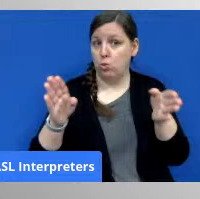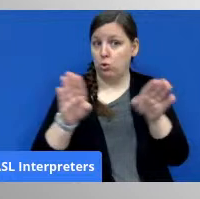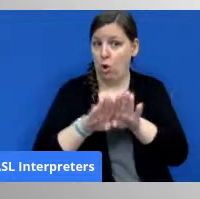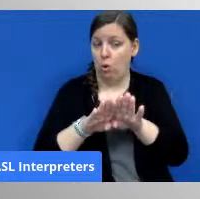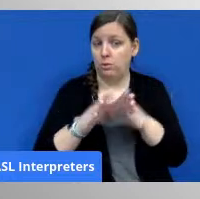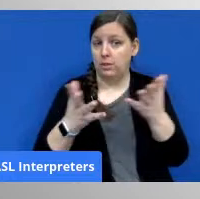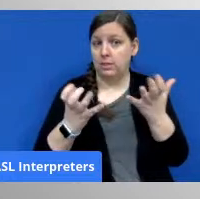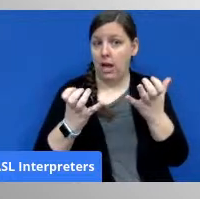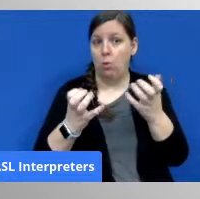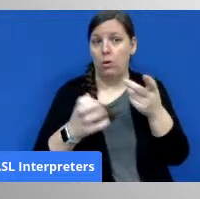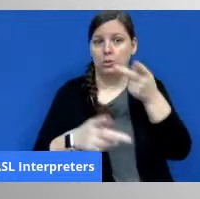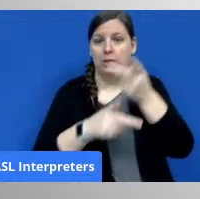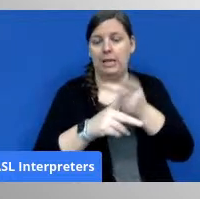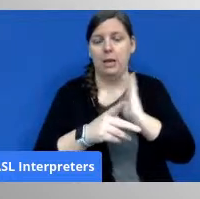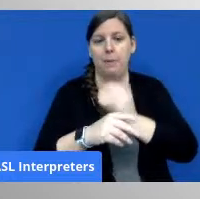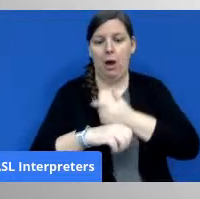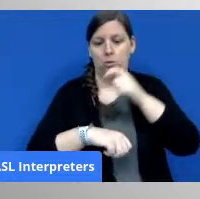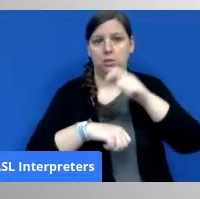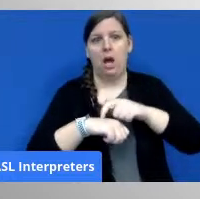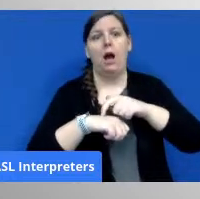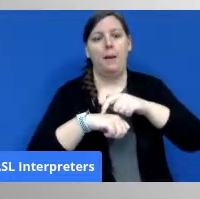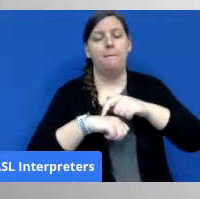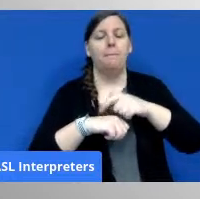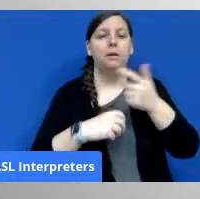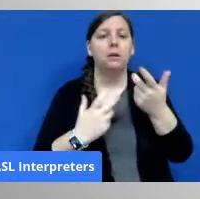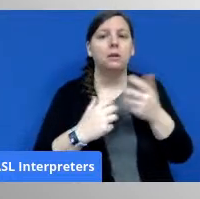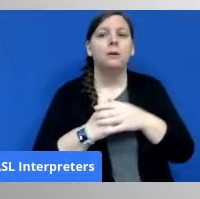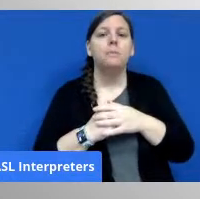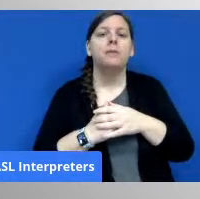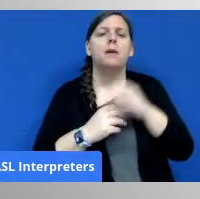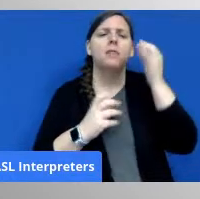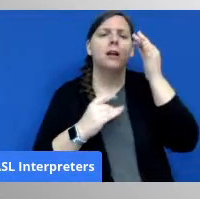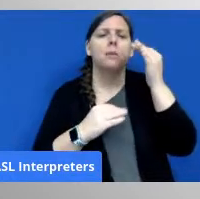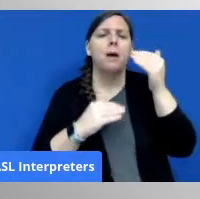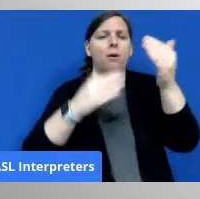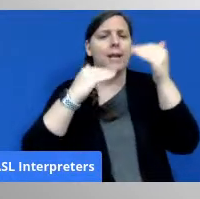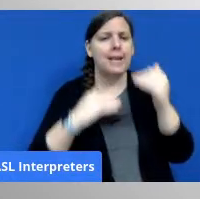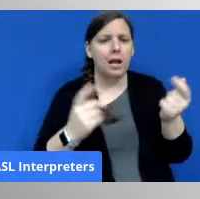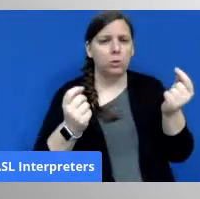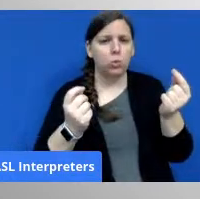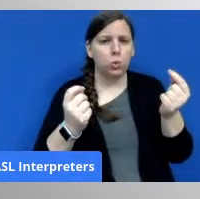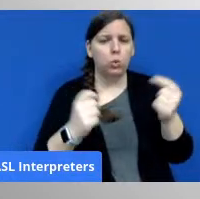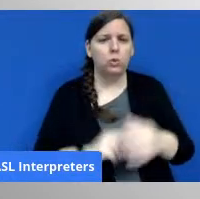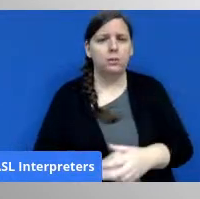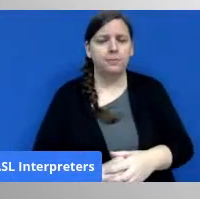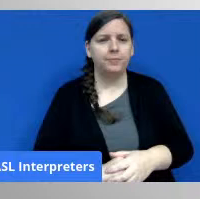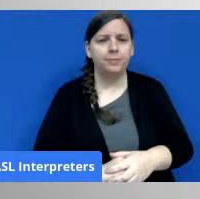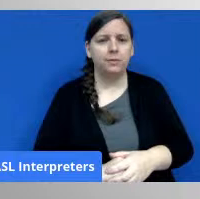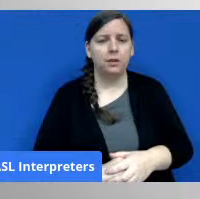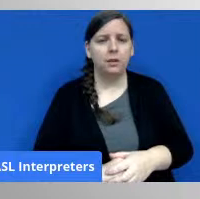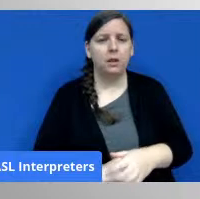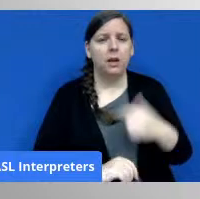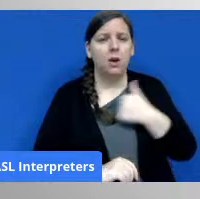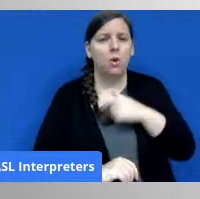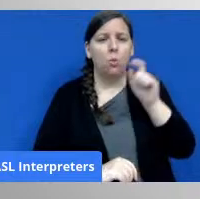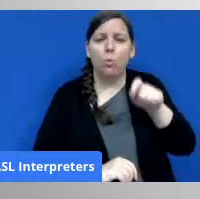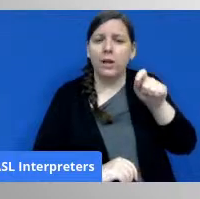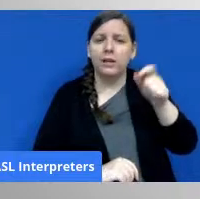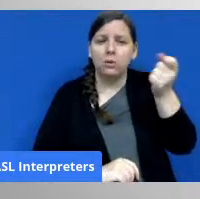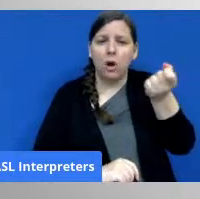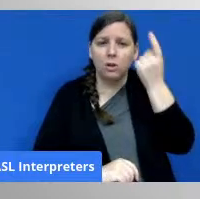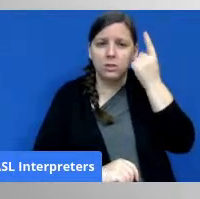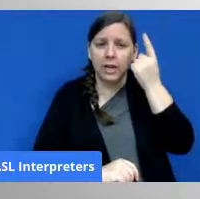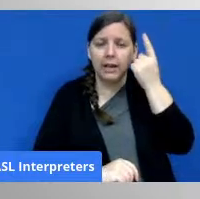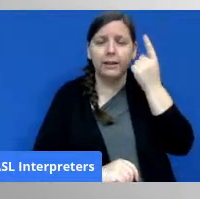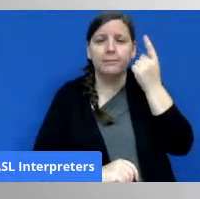time frame, then just thinking along the lines of next steps, then we need to understand a lot of what I've